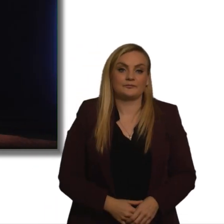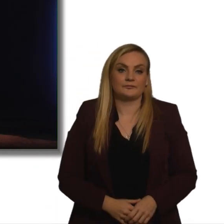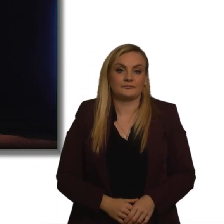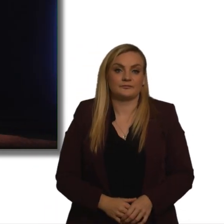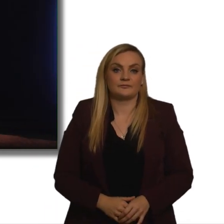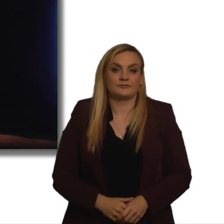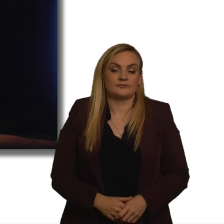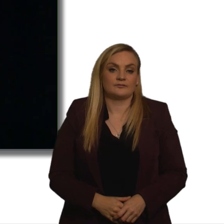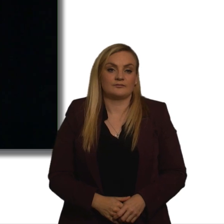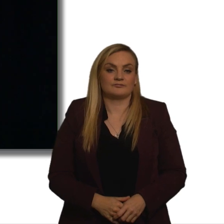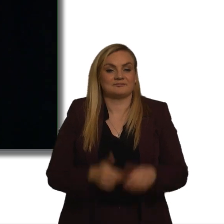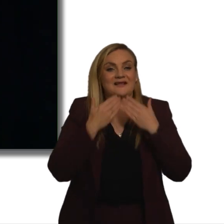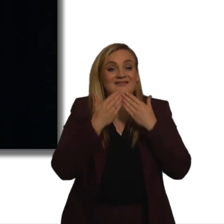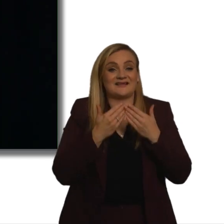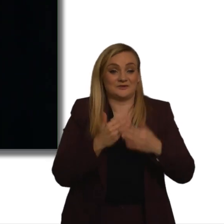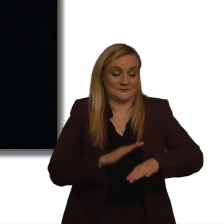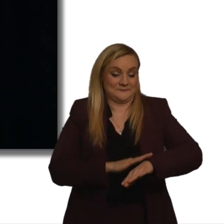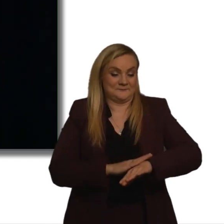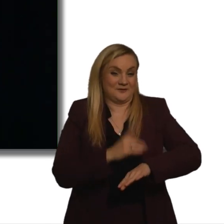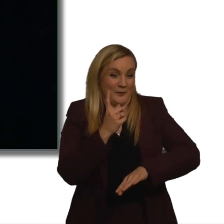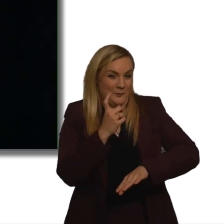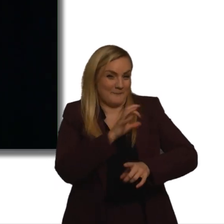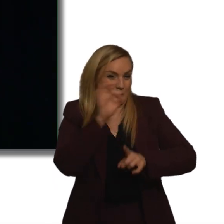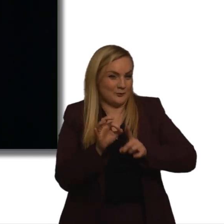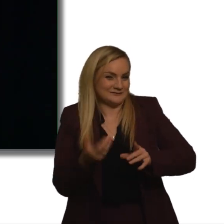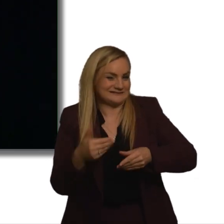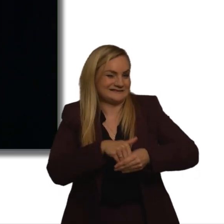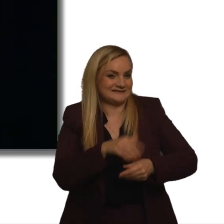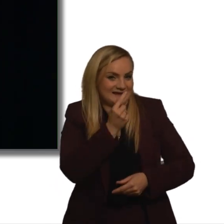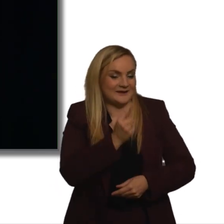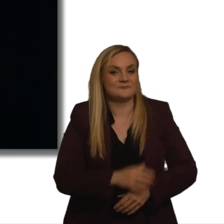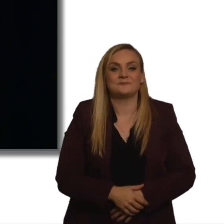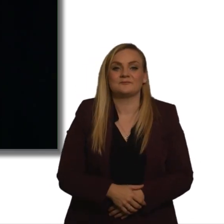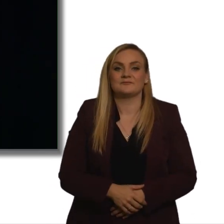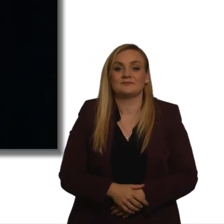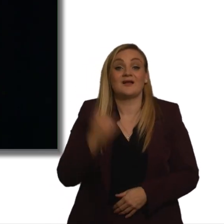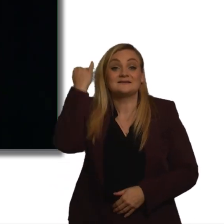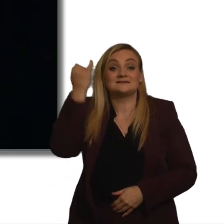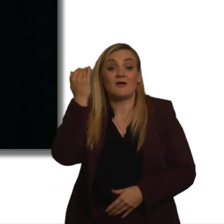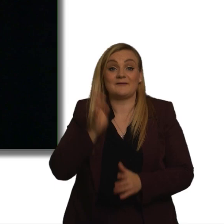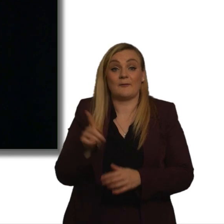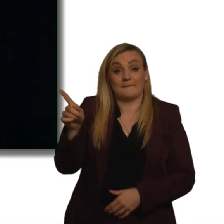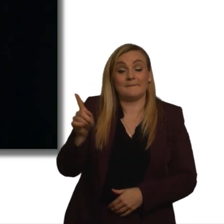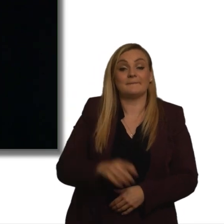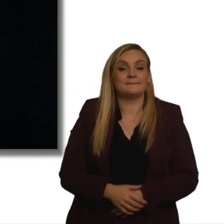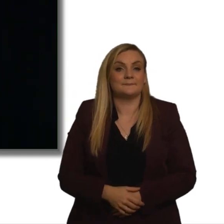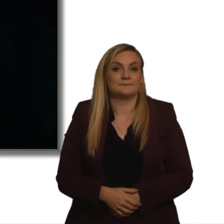Brilliant, thank you for that. And we're almost out of time. I'm going to squeeze one last question in. This has come from Derby, so last word